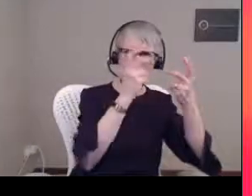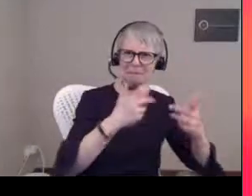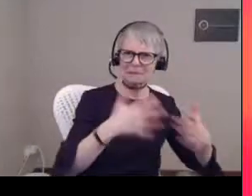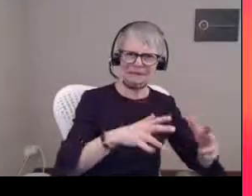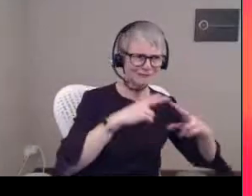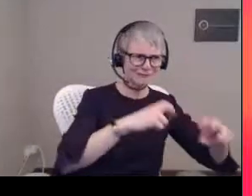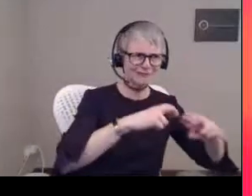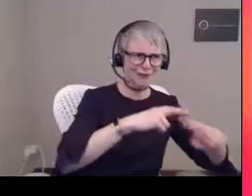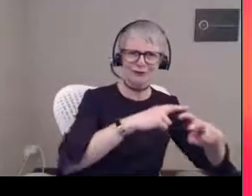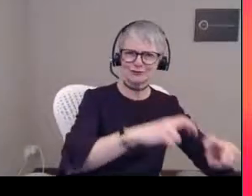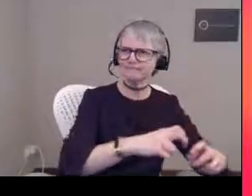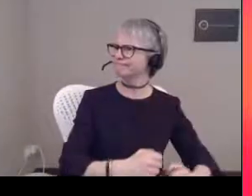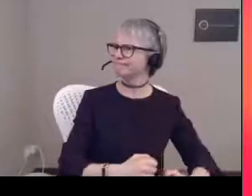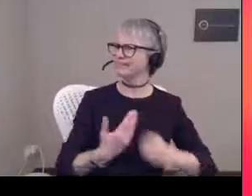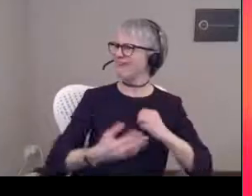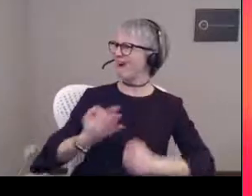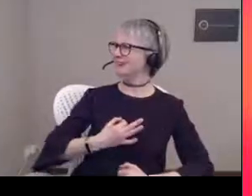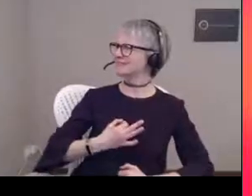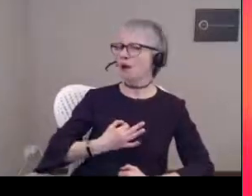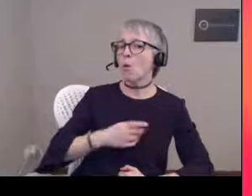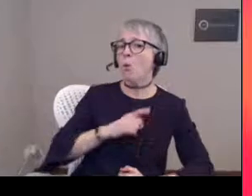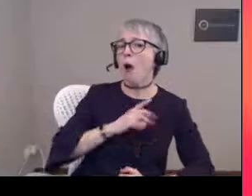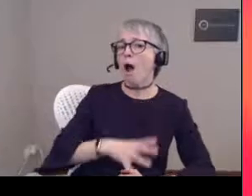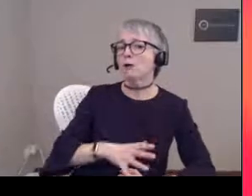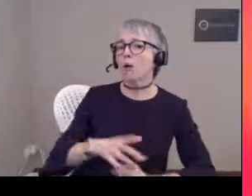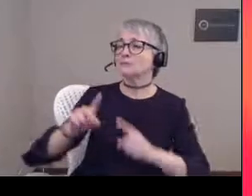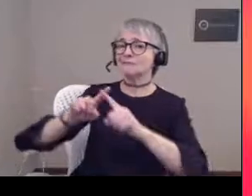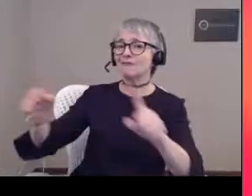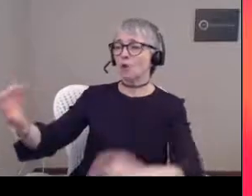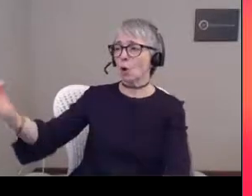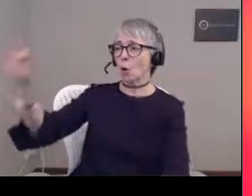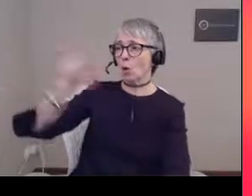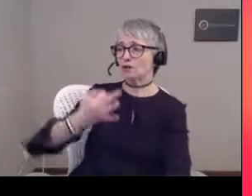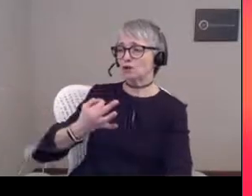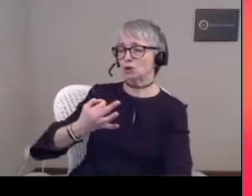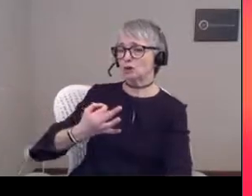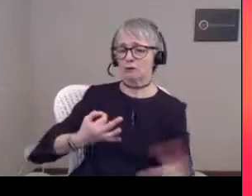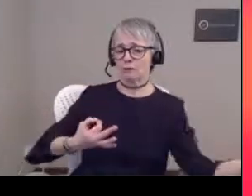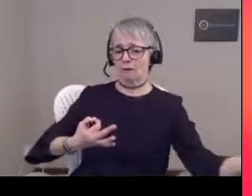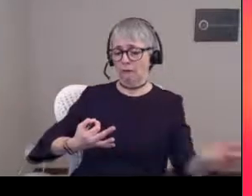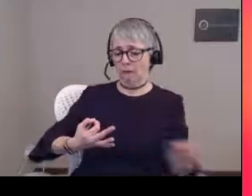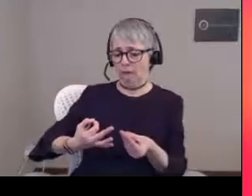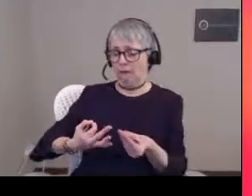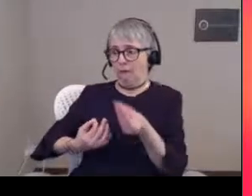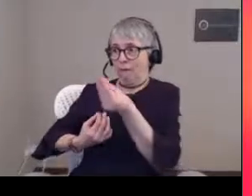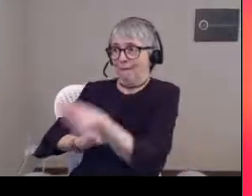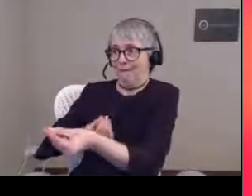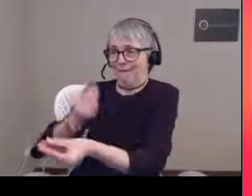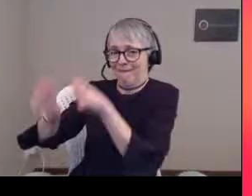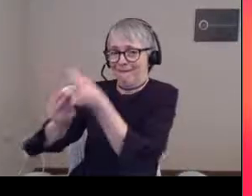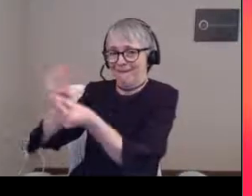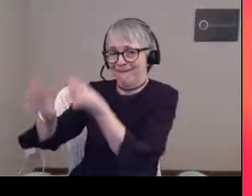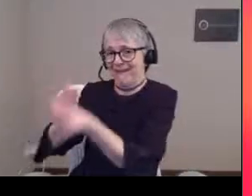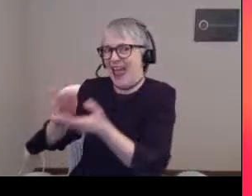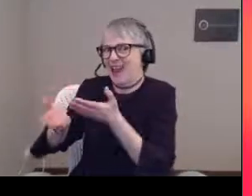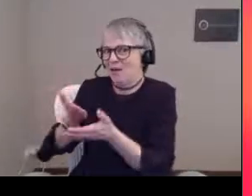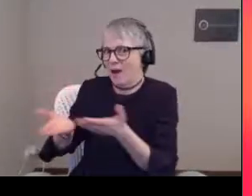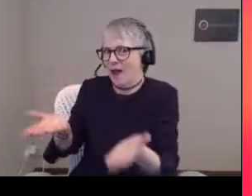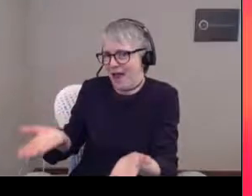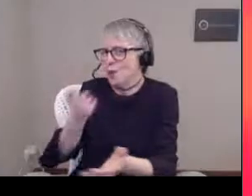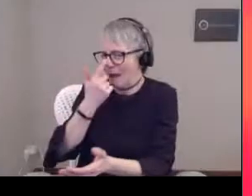your research into your answers as possible, that will always stand you in good stead for opportunities. That's